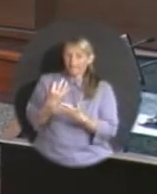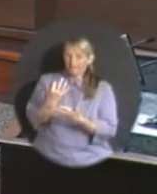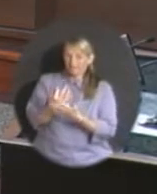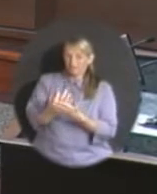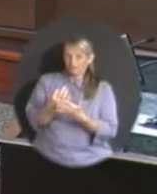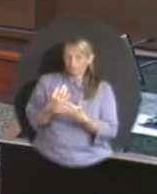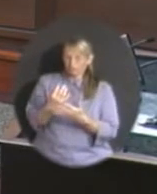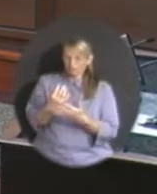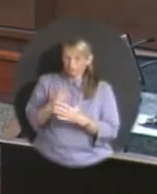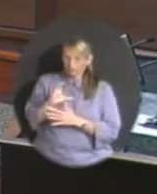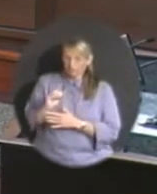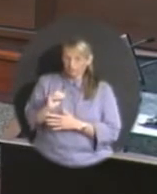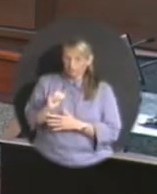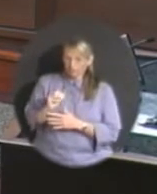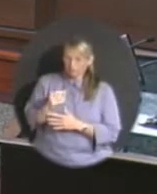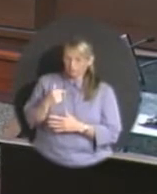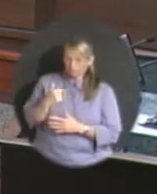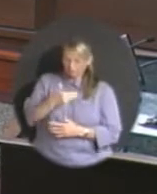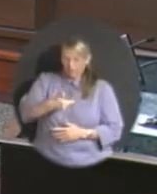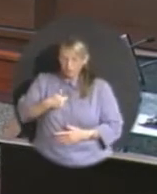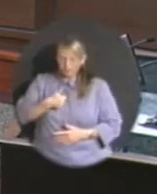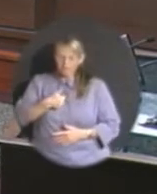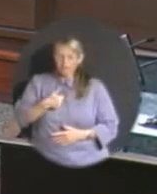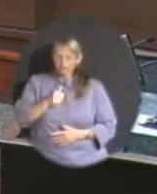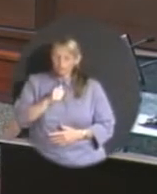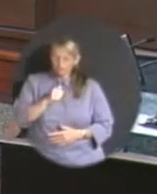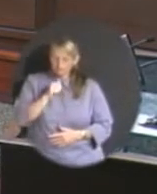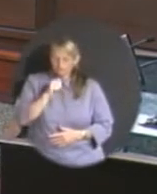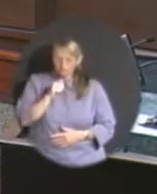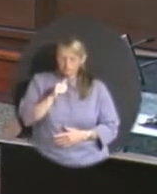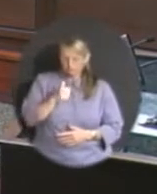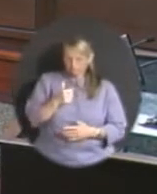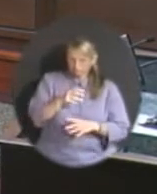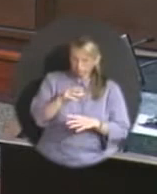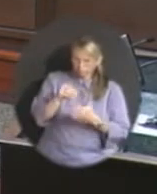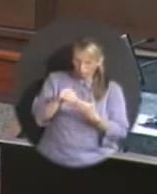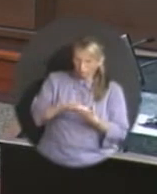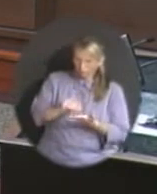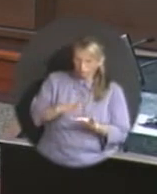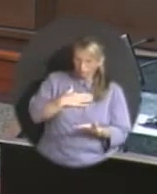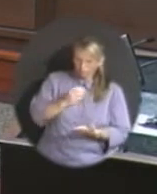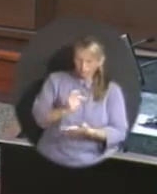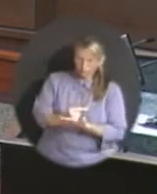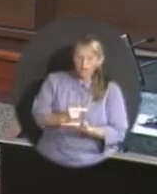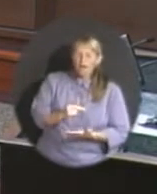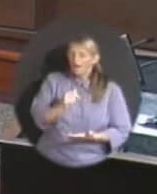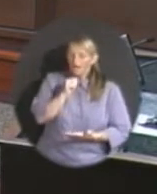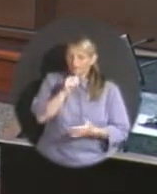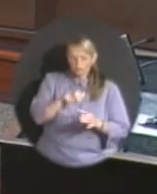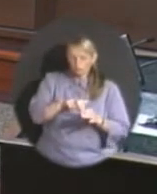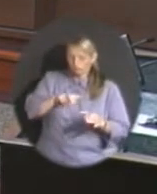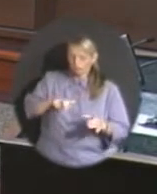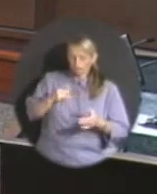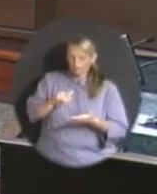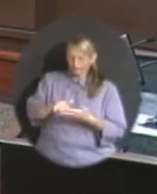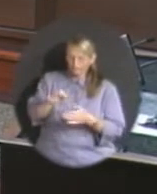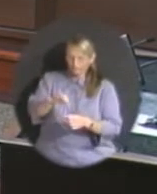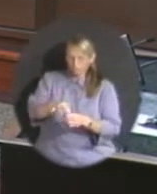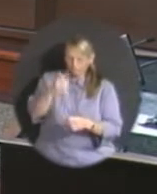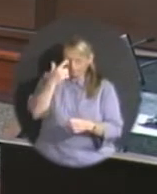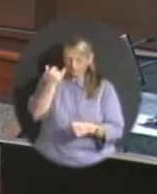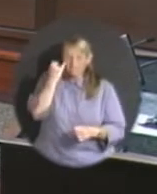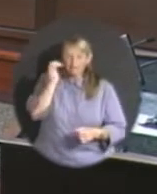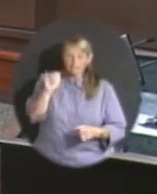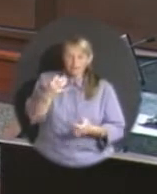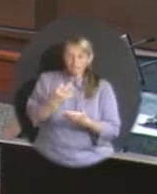for approval. I don't intend to recuse myself from this vote because we have a policy in place that should that financial institution ever